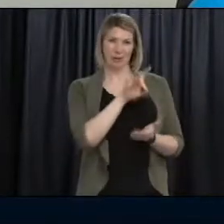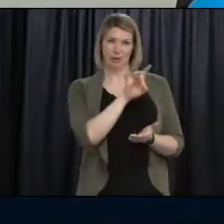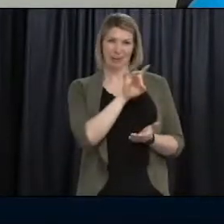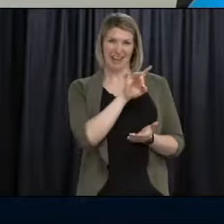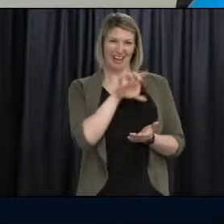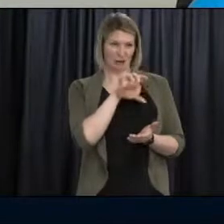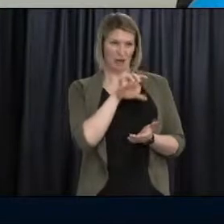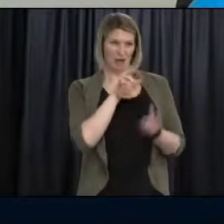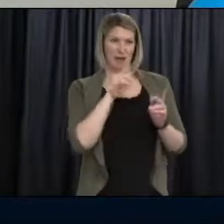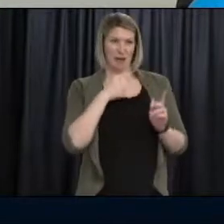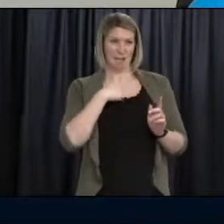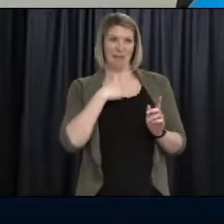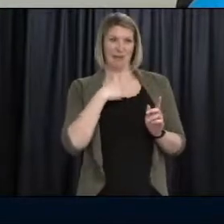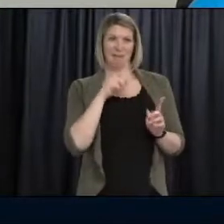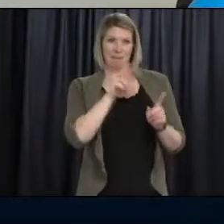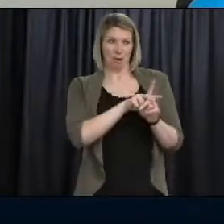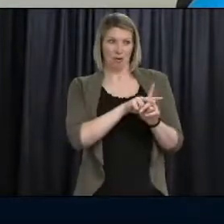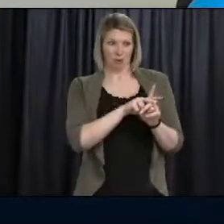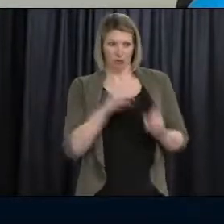ahead and get the vaccination.